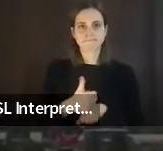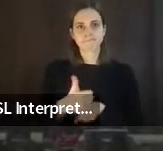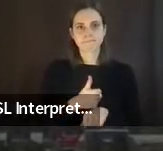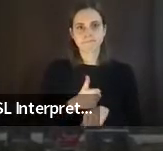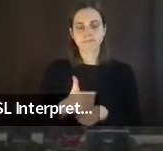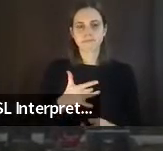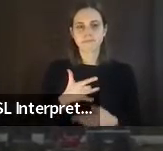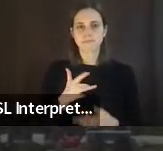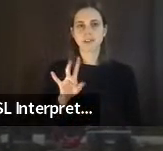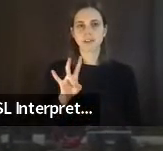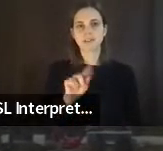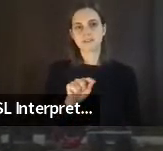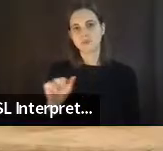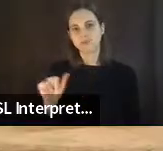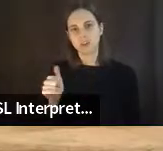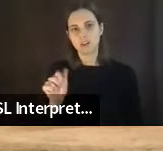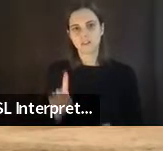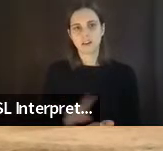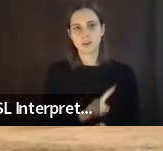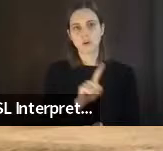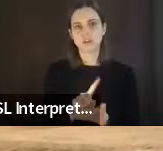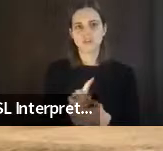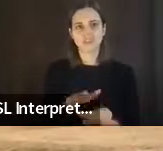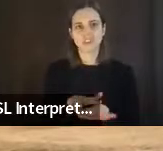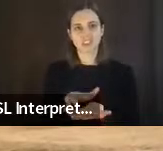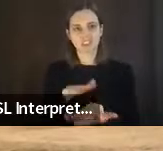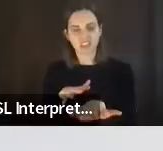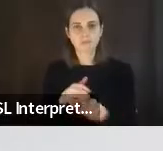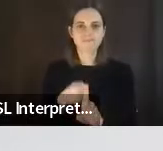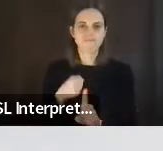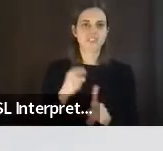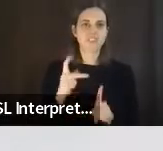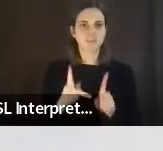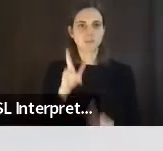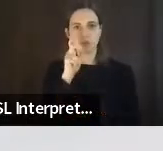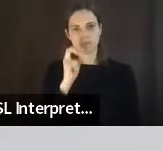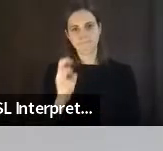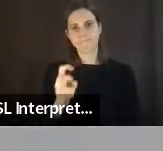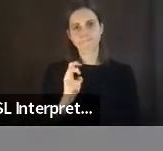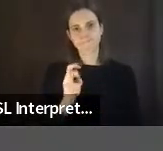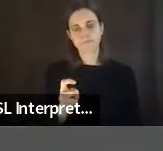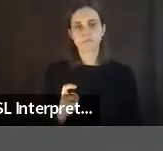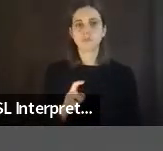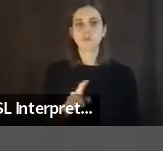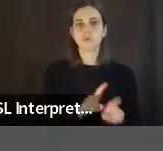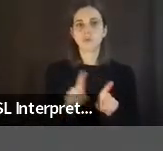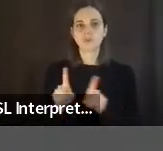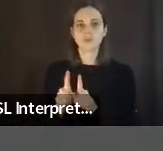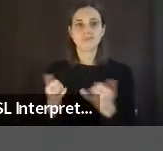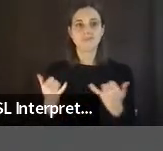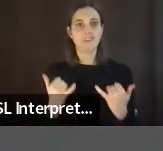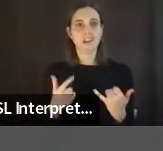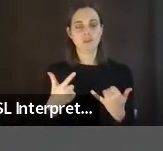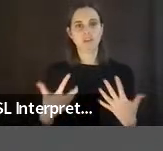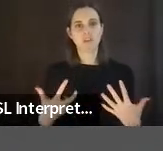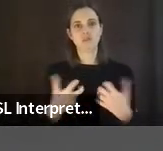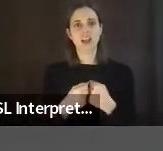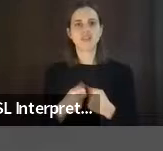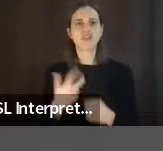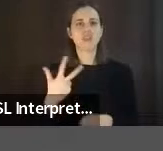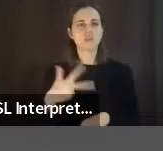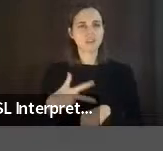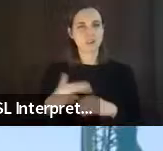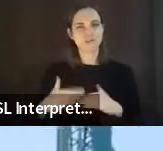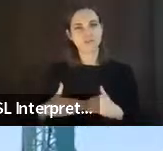of congestion, affecting commuters, freight transportation, and public transit. Additionally, the area's current crash rate is over 3 times higher than